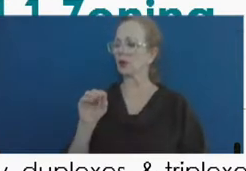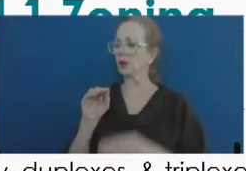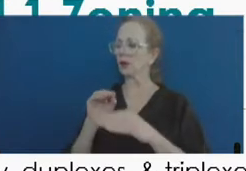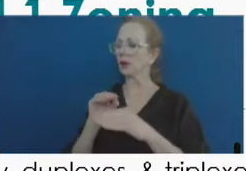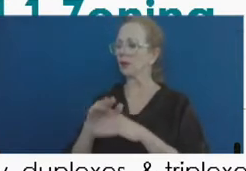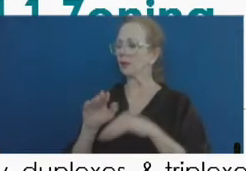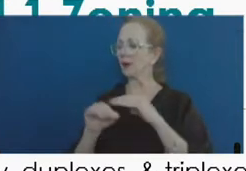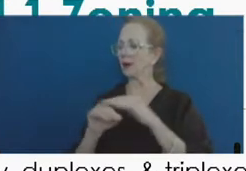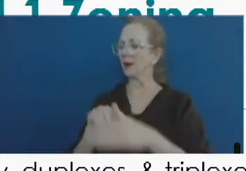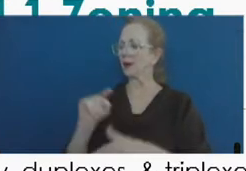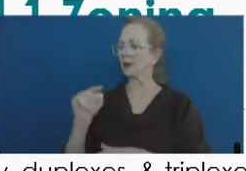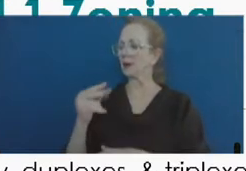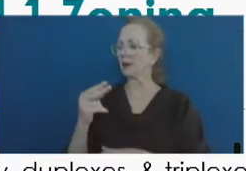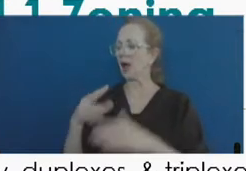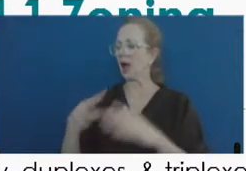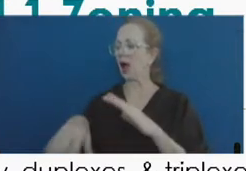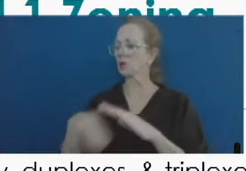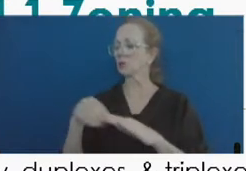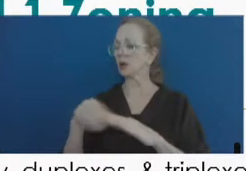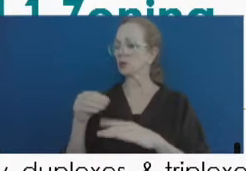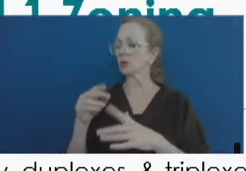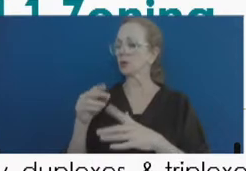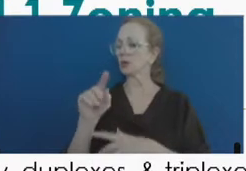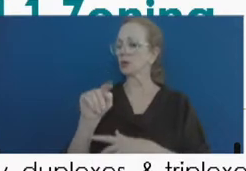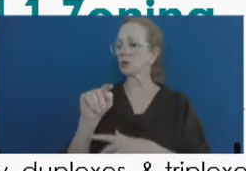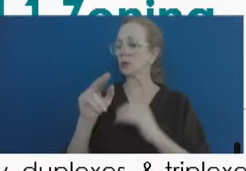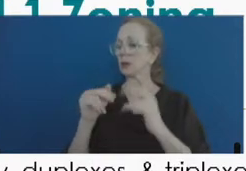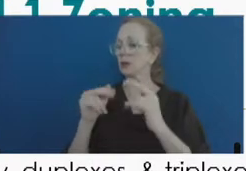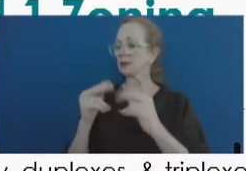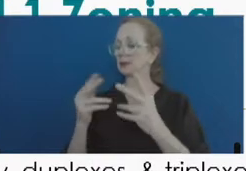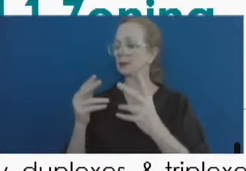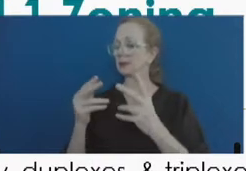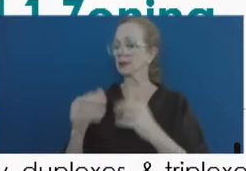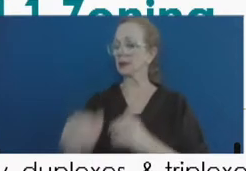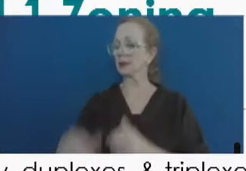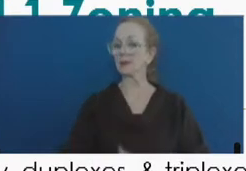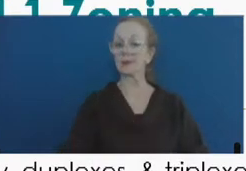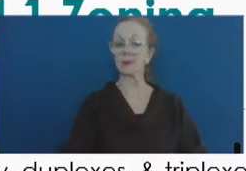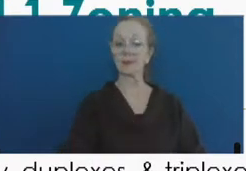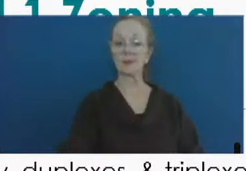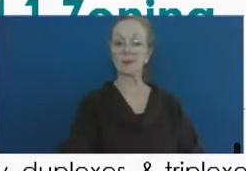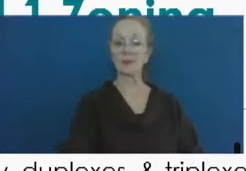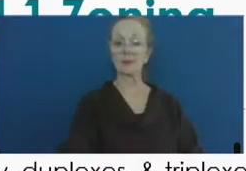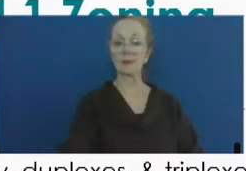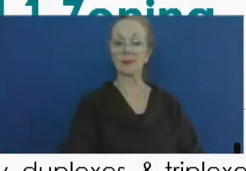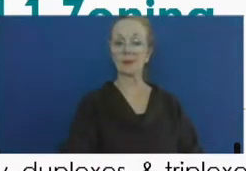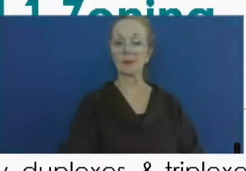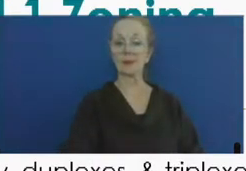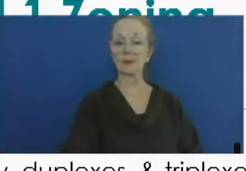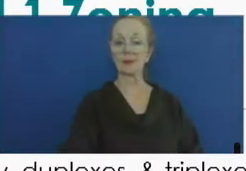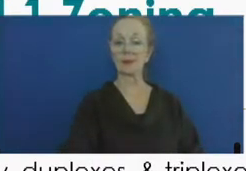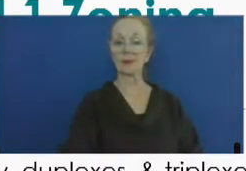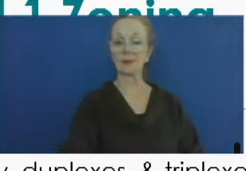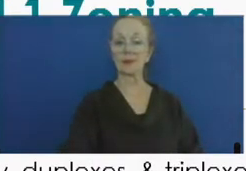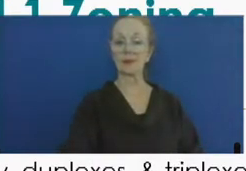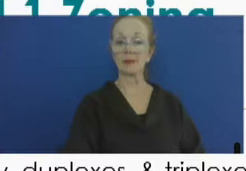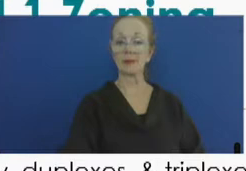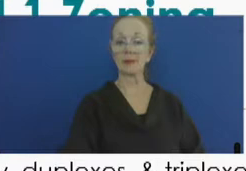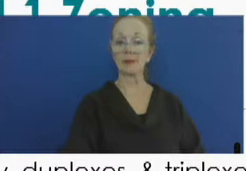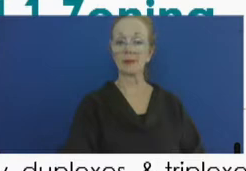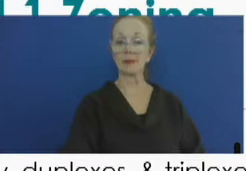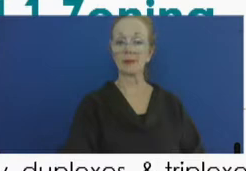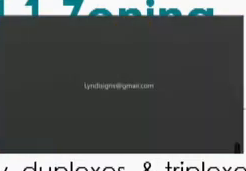townhomes outside of, like, I think two buildings were only allowed in neighborhood two. And so we really went back and thought